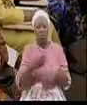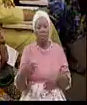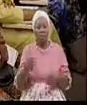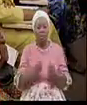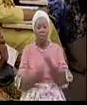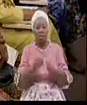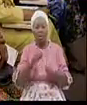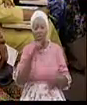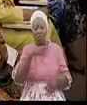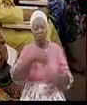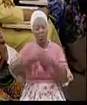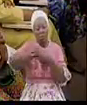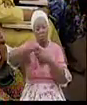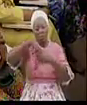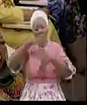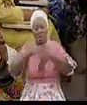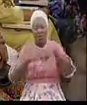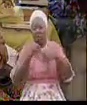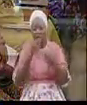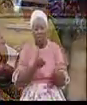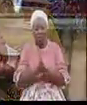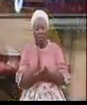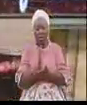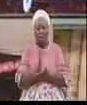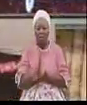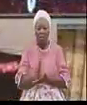not convenient. Look at